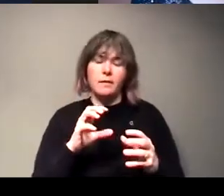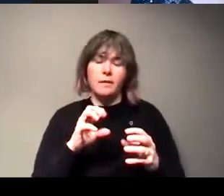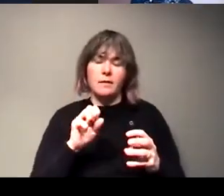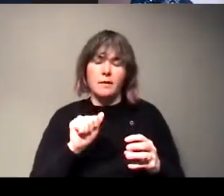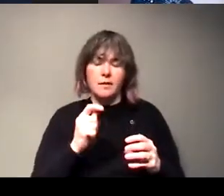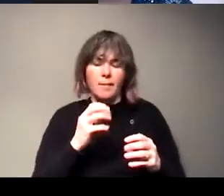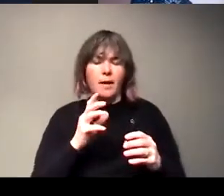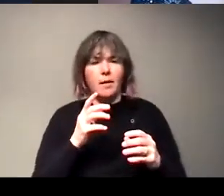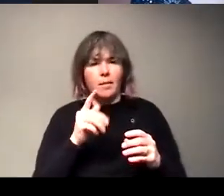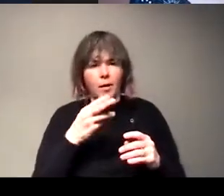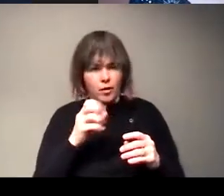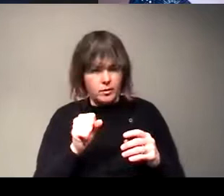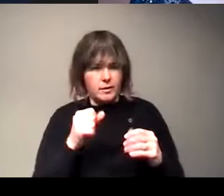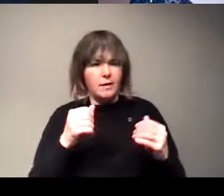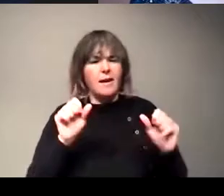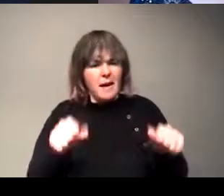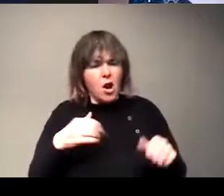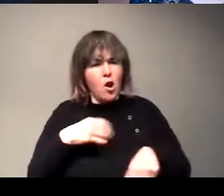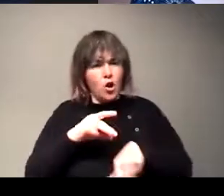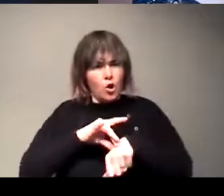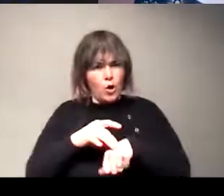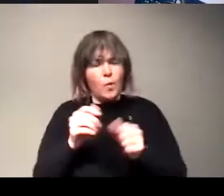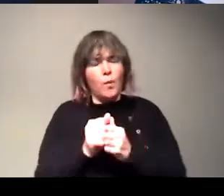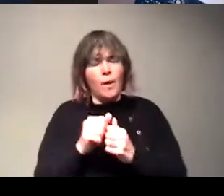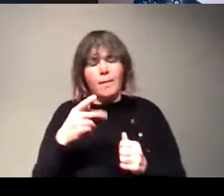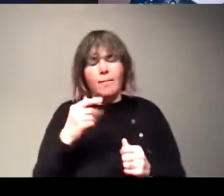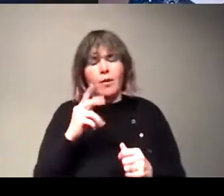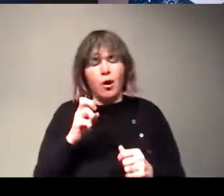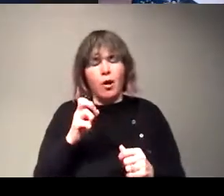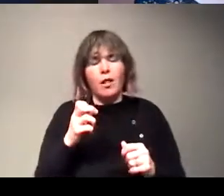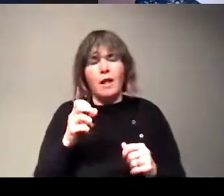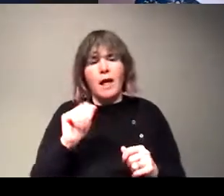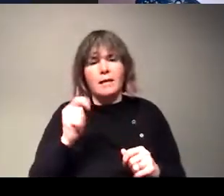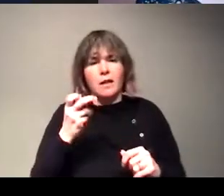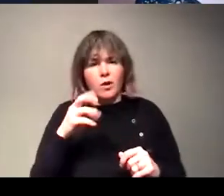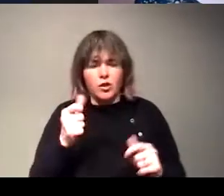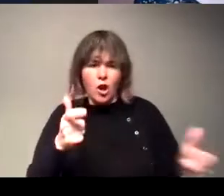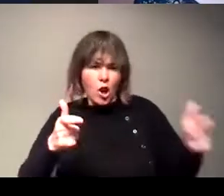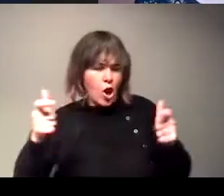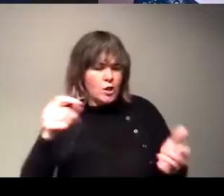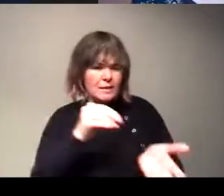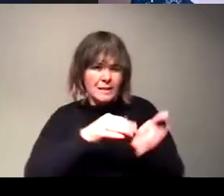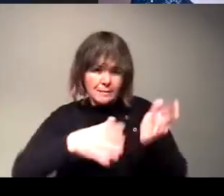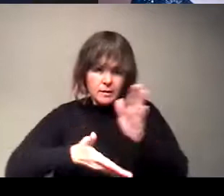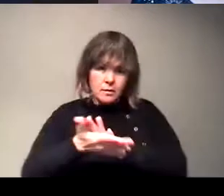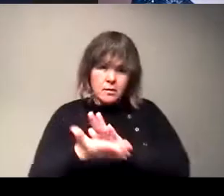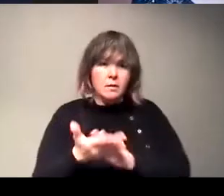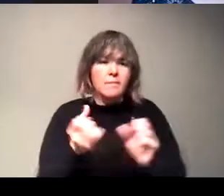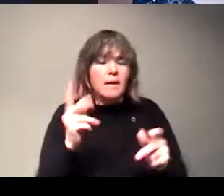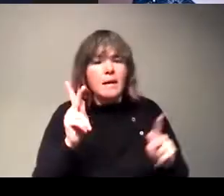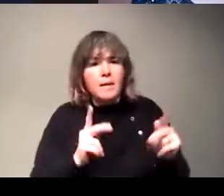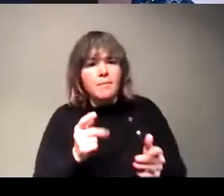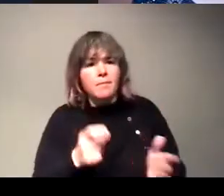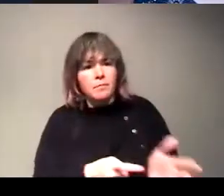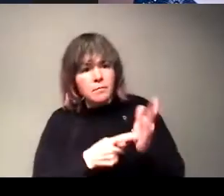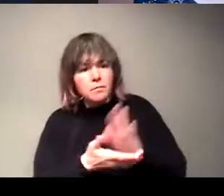it's with particle accelerators. And these are very large and very expensive to run and take many people to operate and like, you